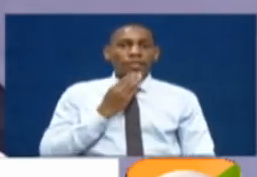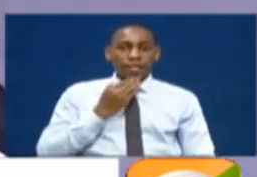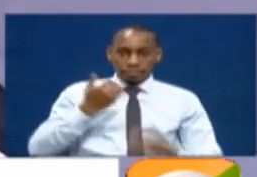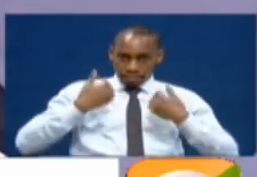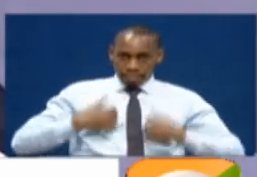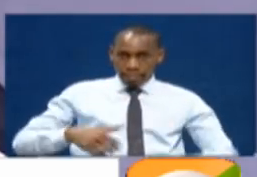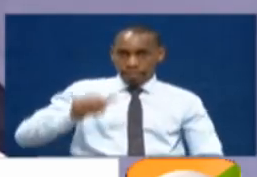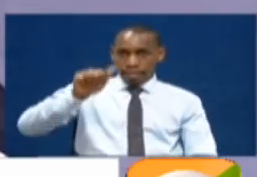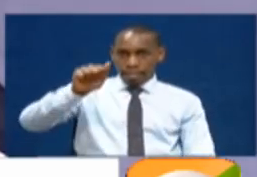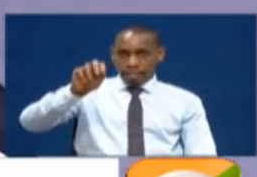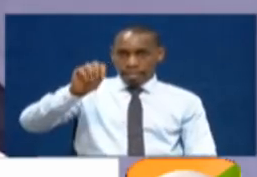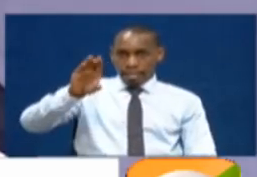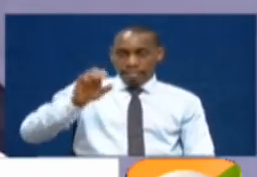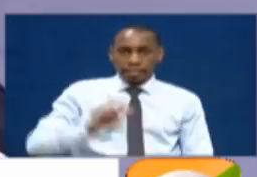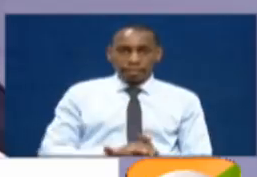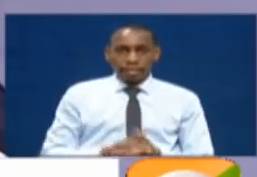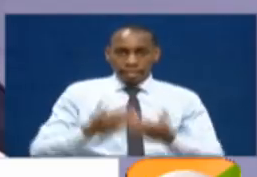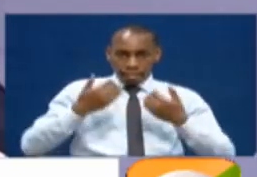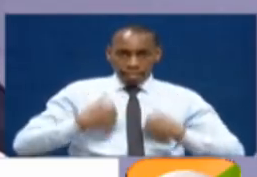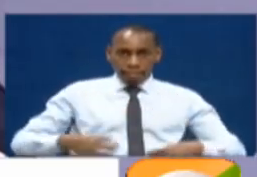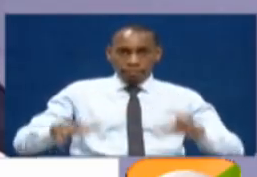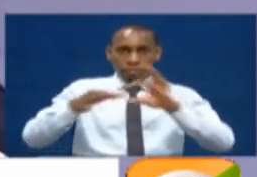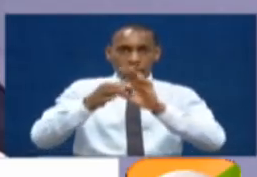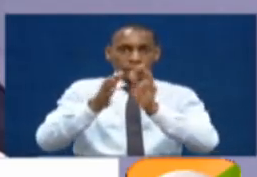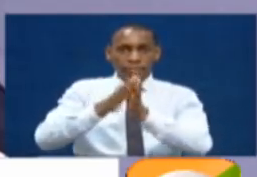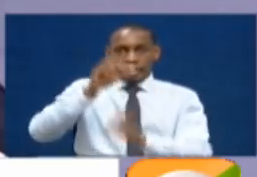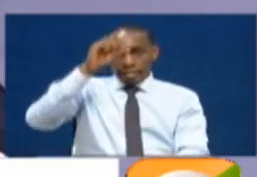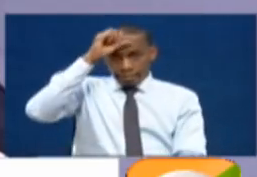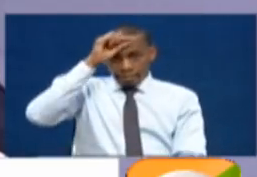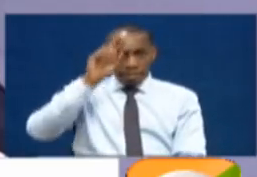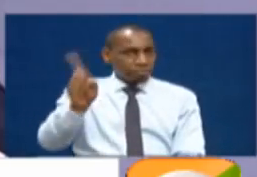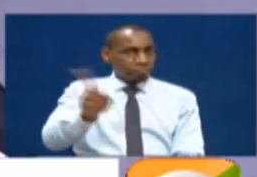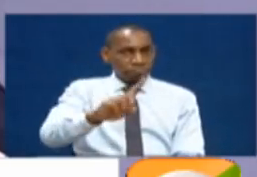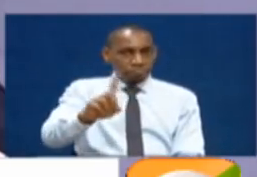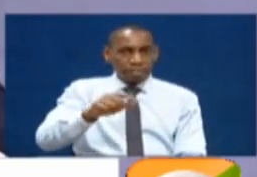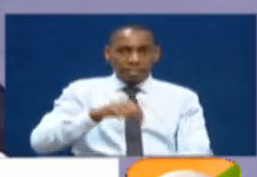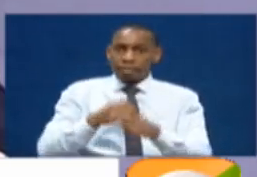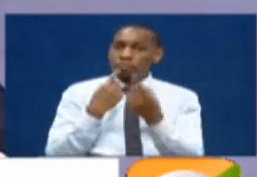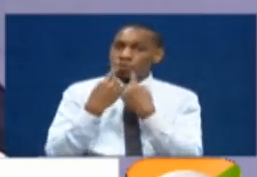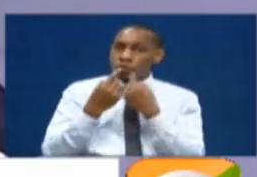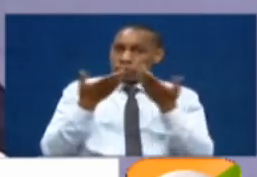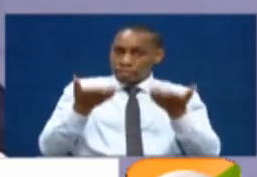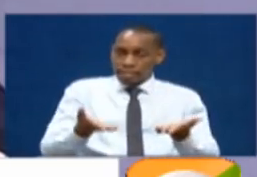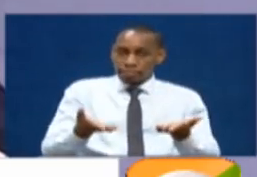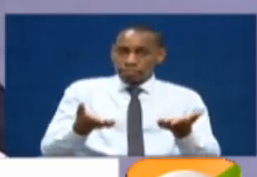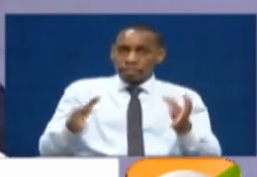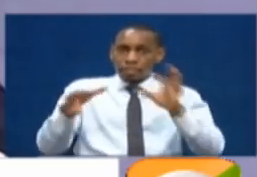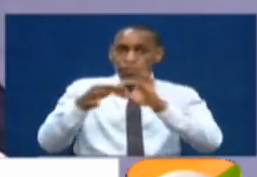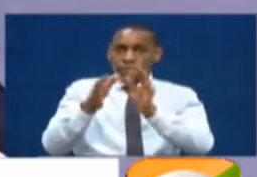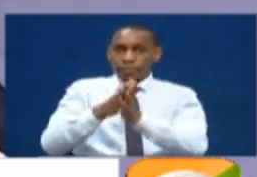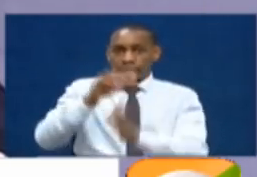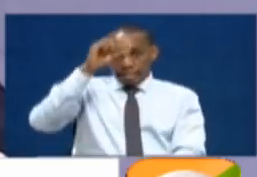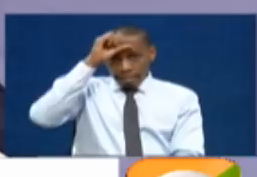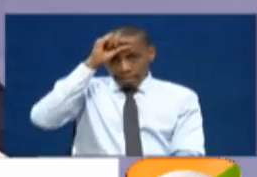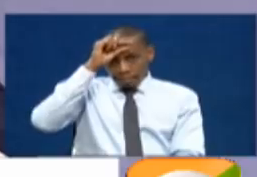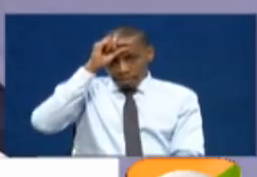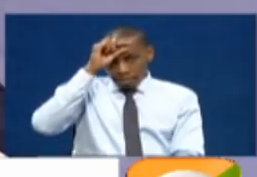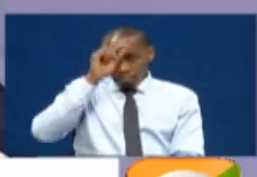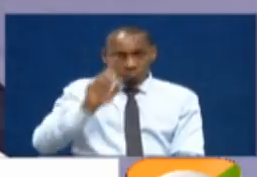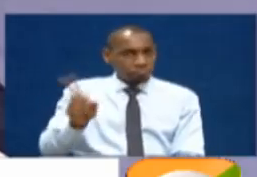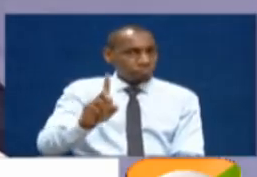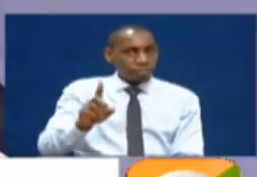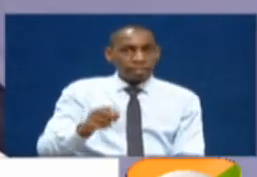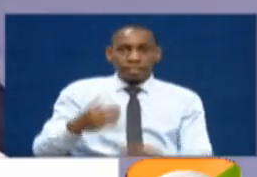ANC, I am not in government. As we speak, I am not in government. I am